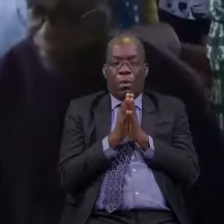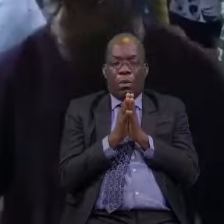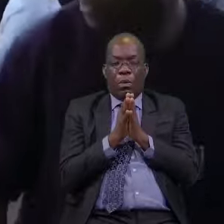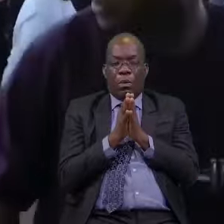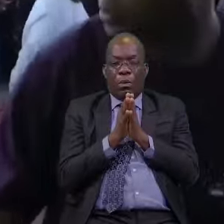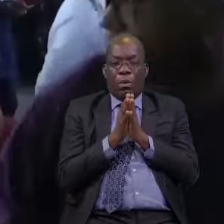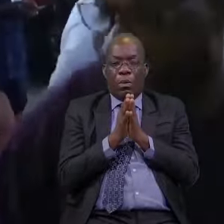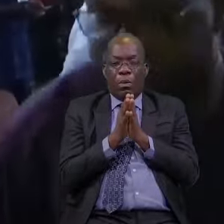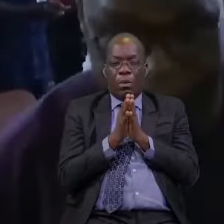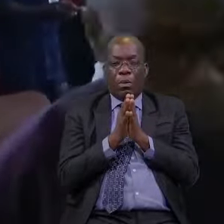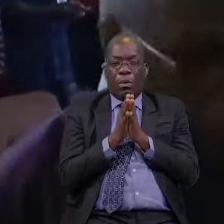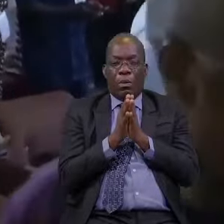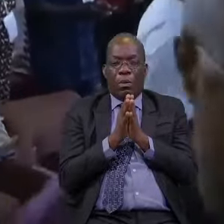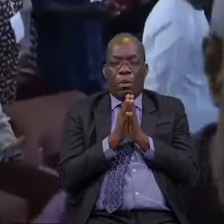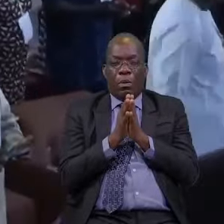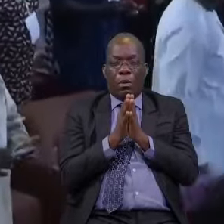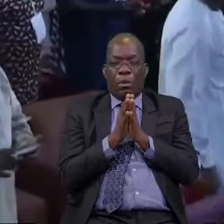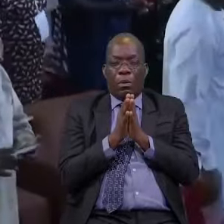Praise the Lord.